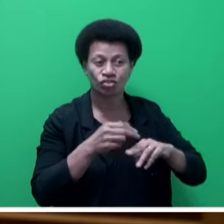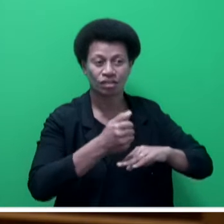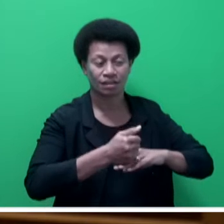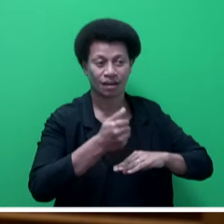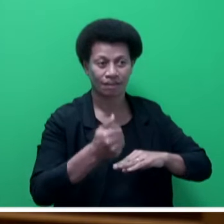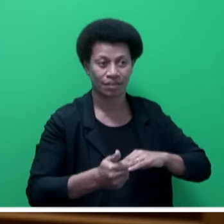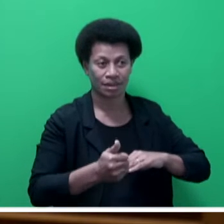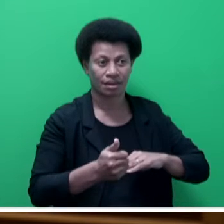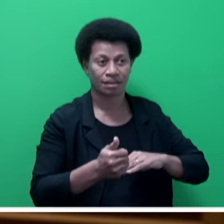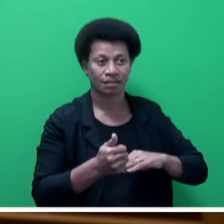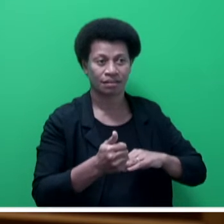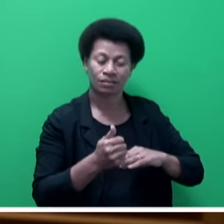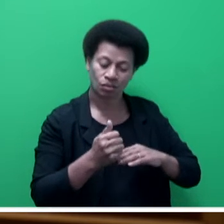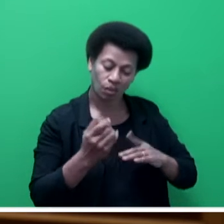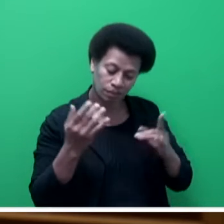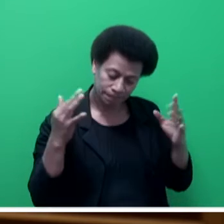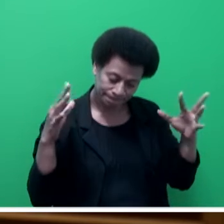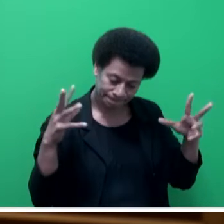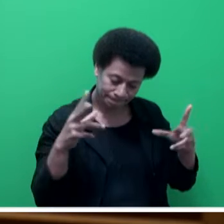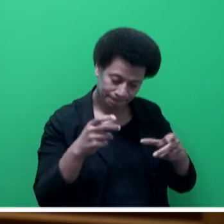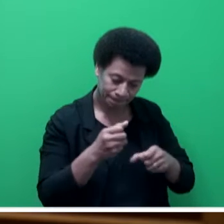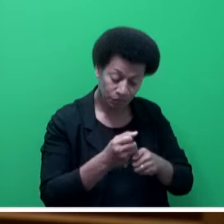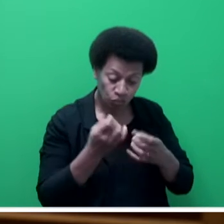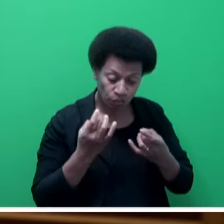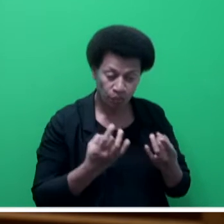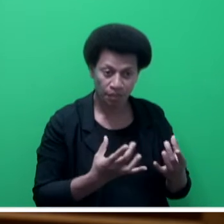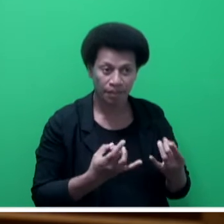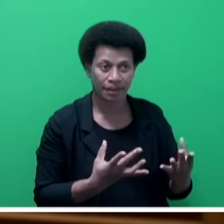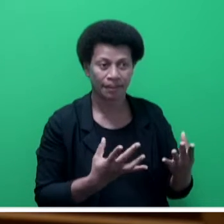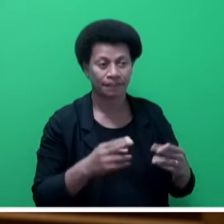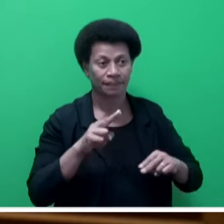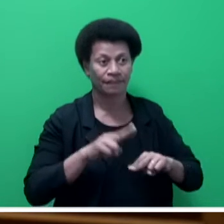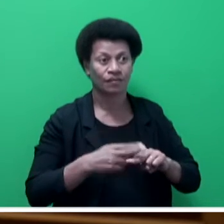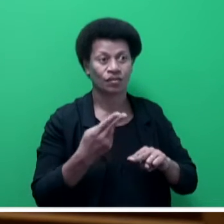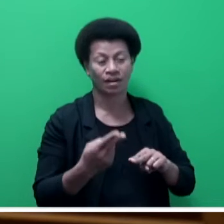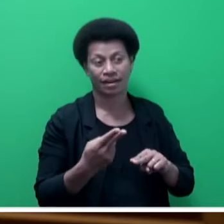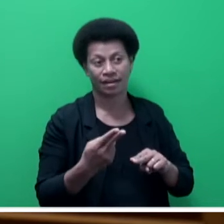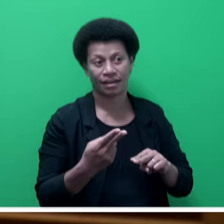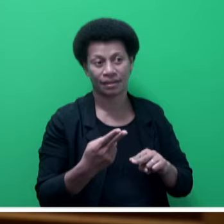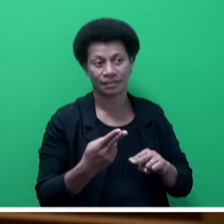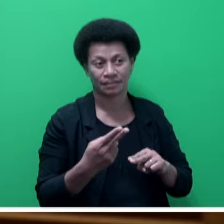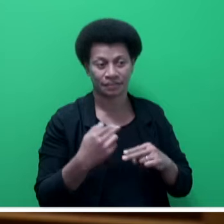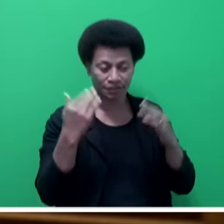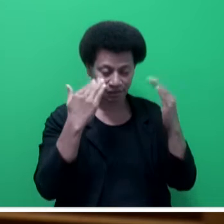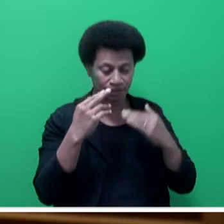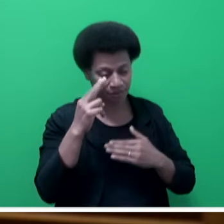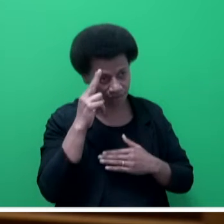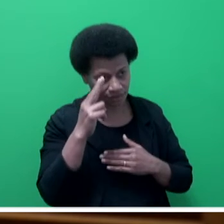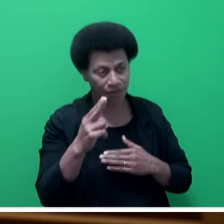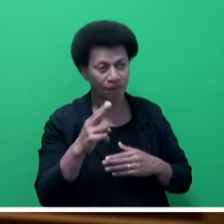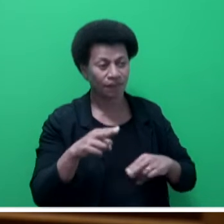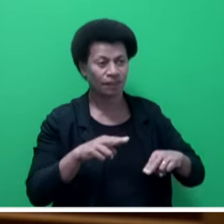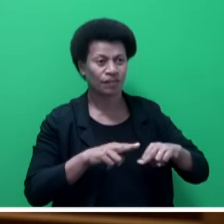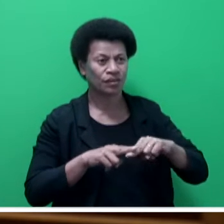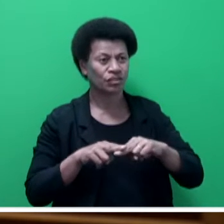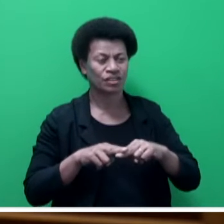always, have come together to prepare, sir. On Friday, Honourable Speaker, sir, at the Fiji Excellence in Tourism